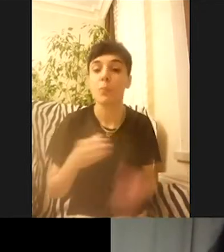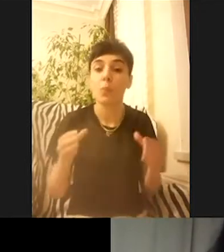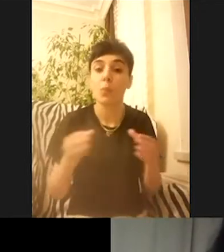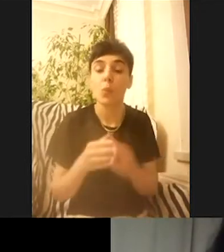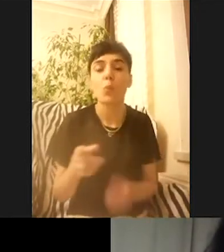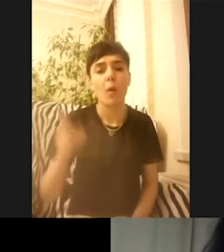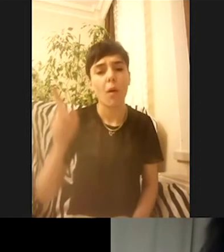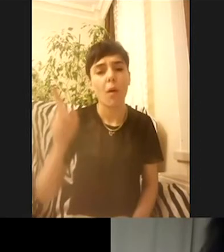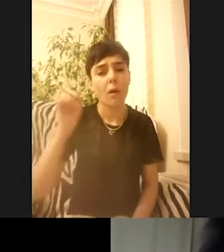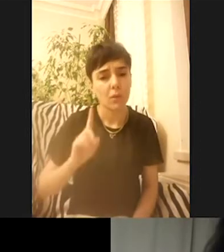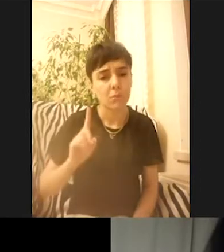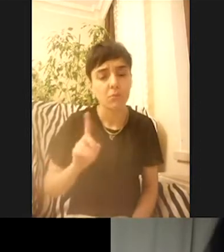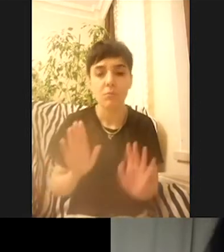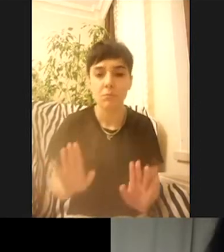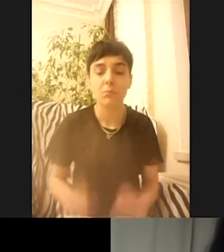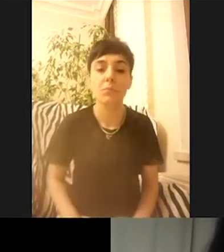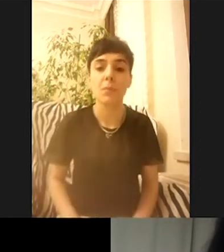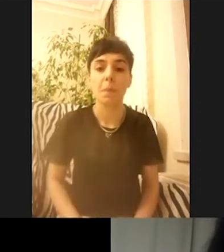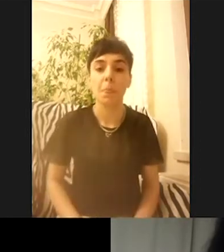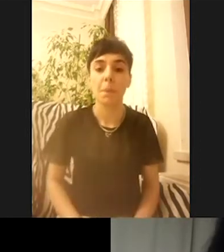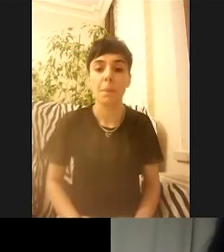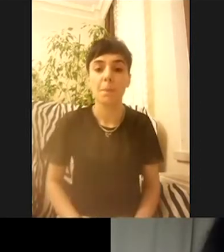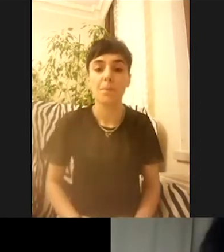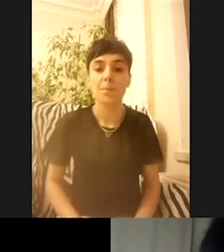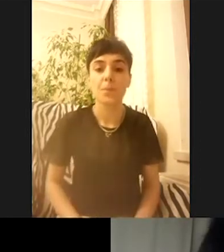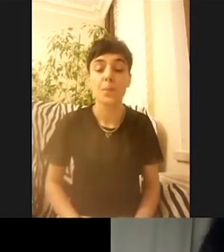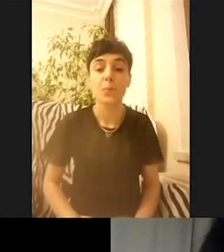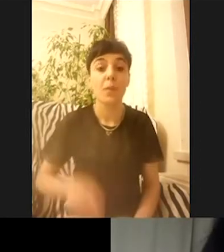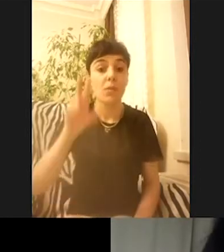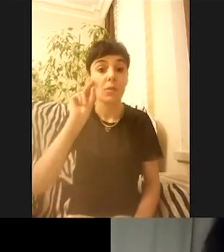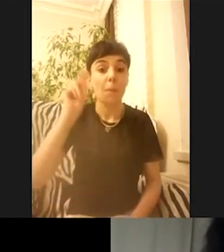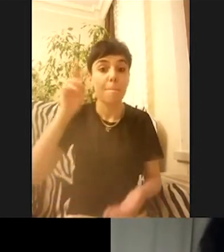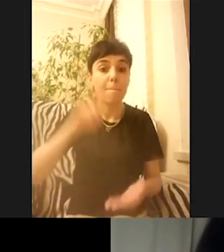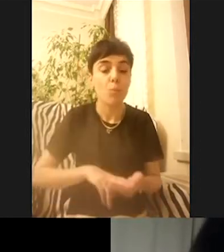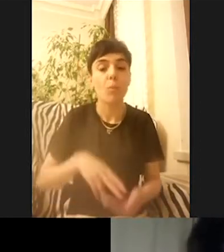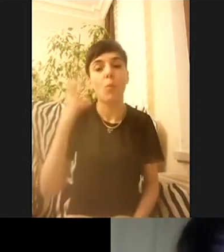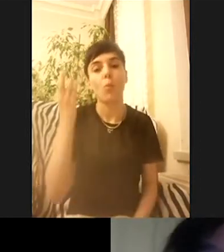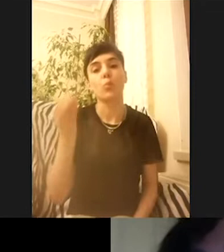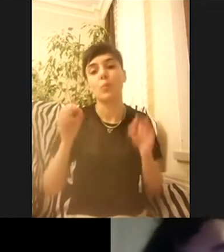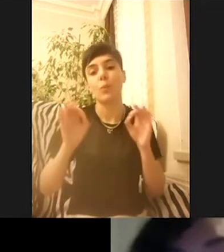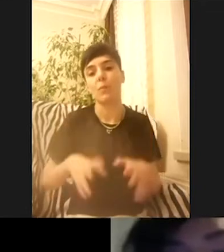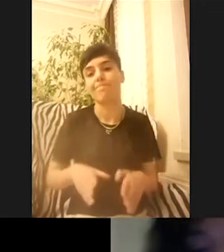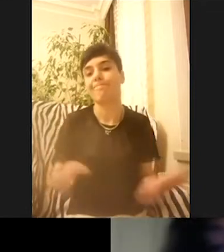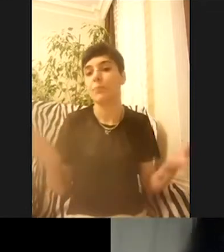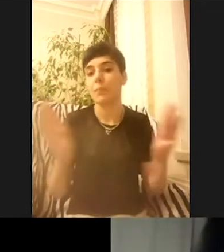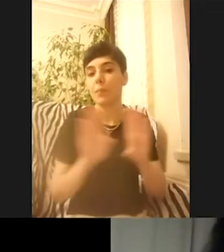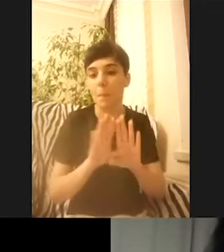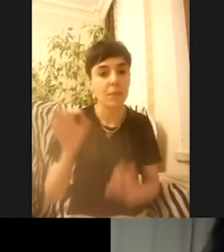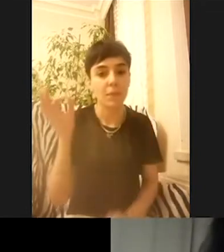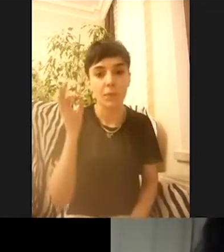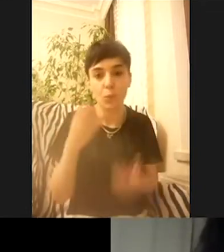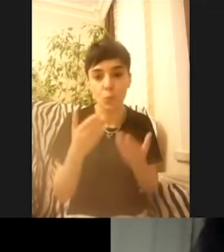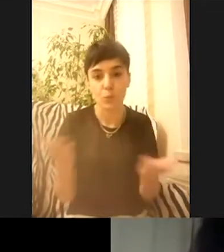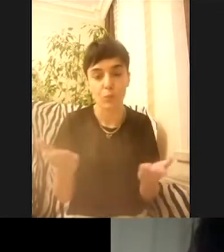member one. Then I closed it, he said. Let's not forget this. The end of a club that has been forced